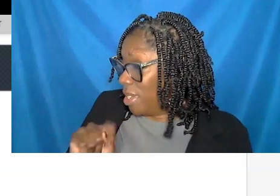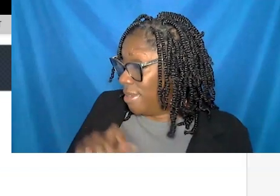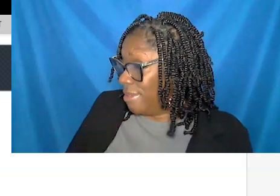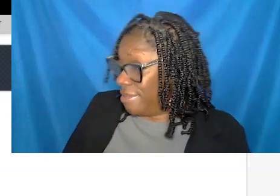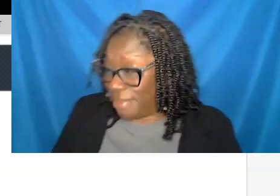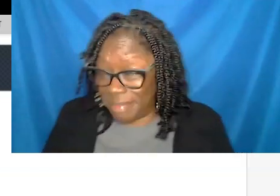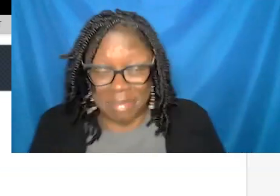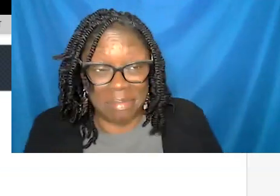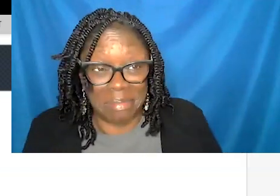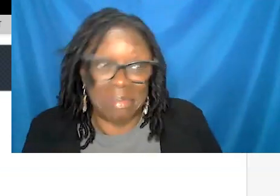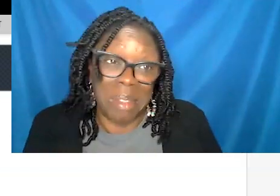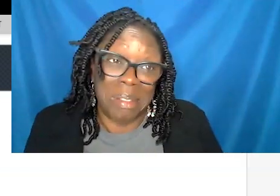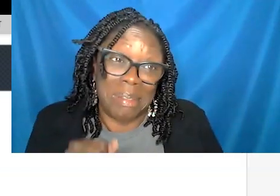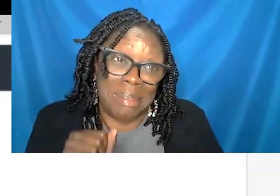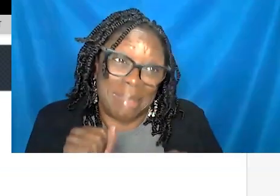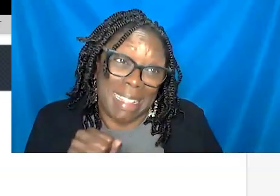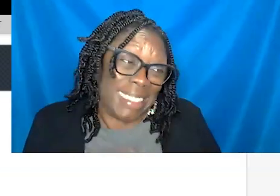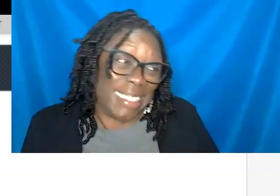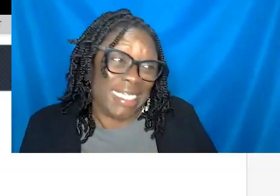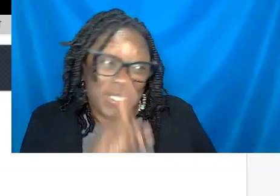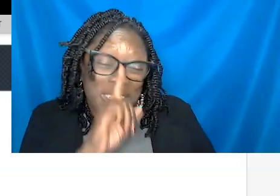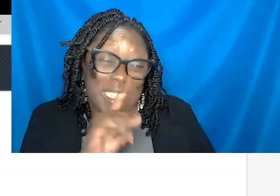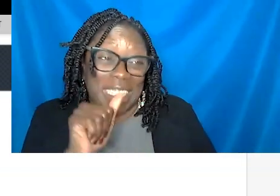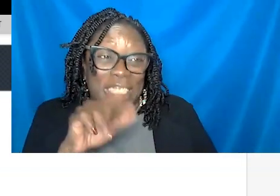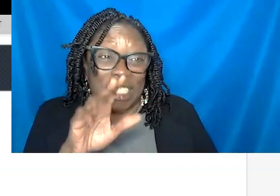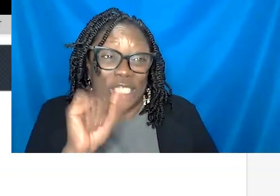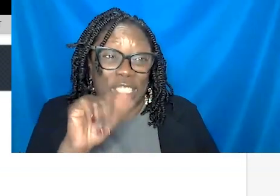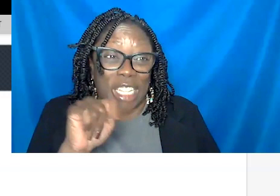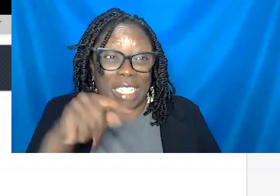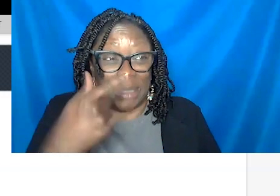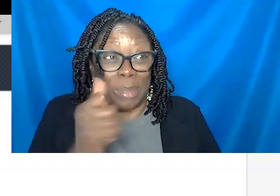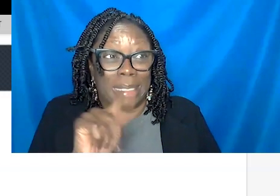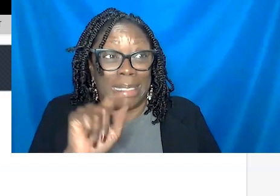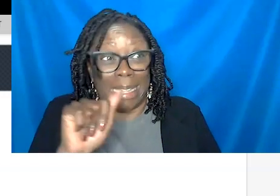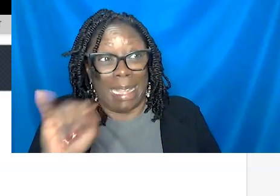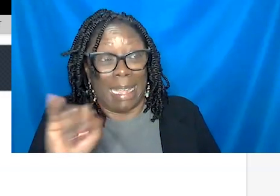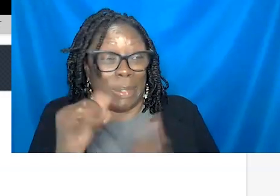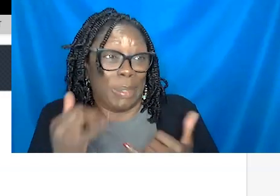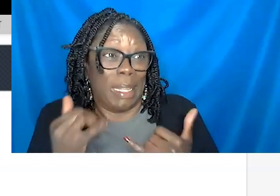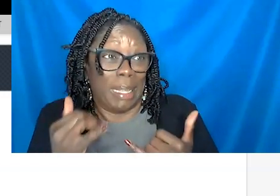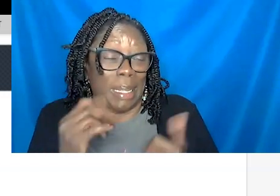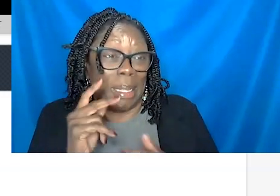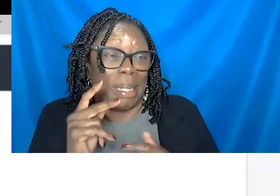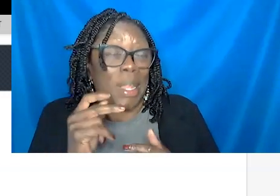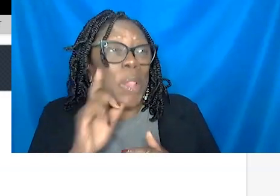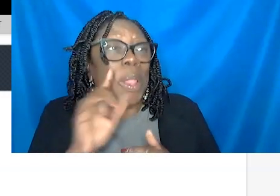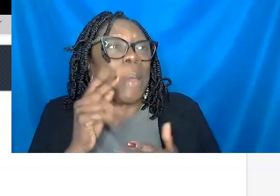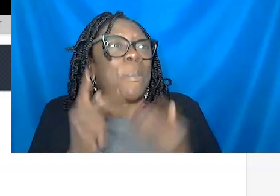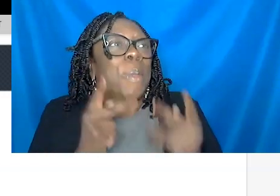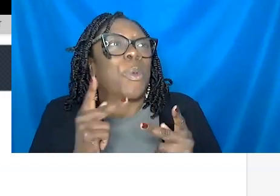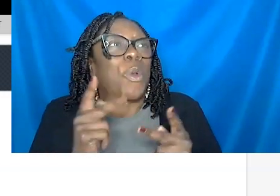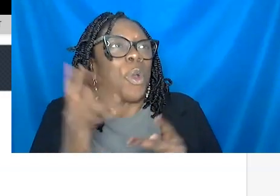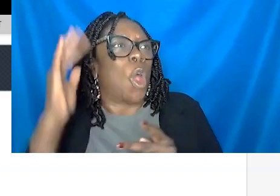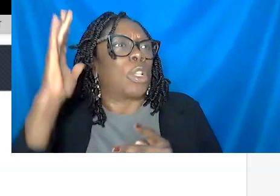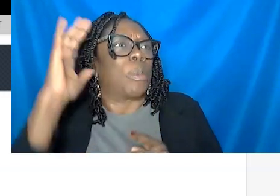because the way I look at ChatGPT and AI these days is like the way people view just computers in general